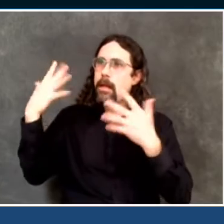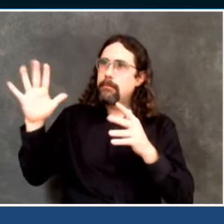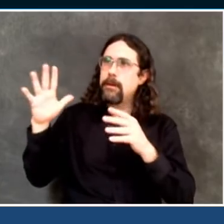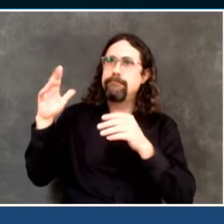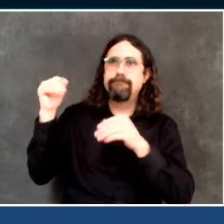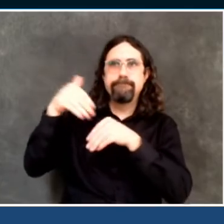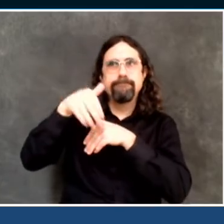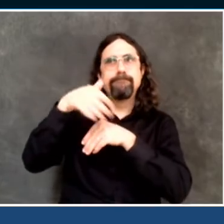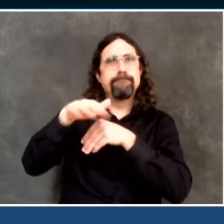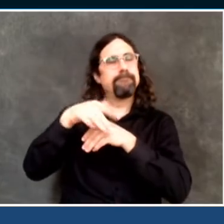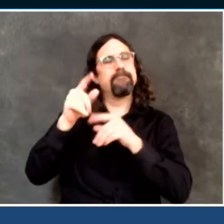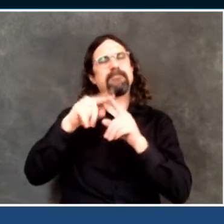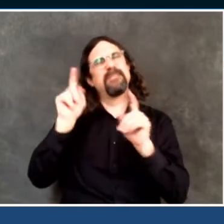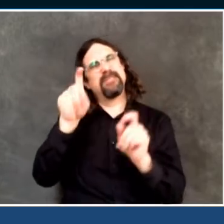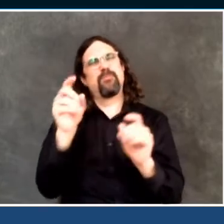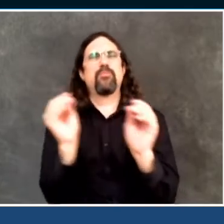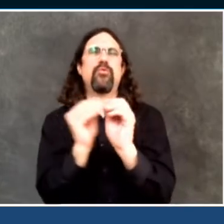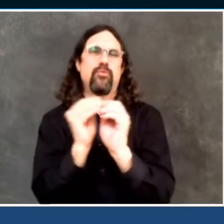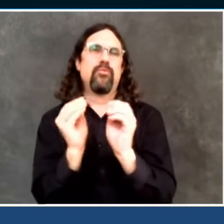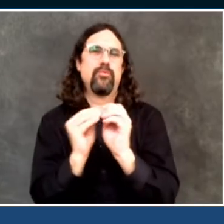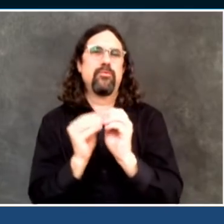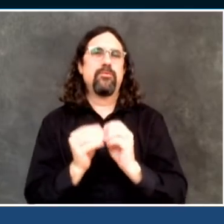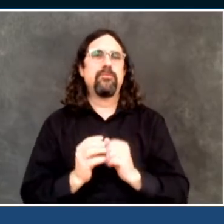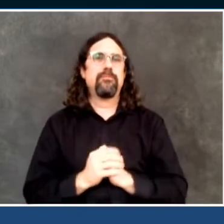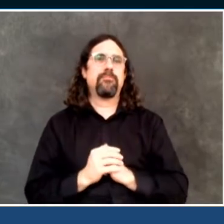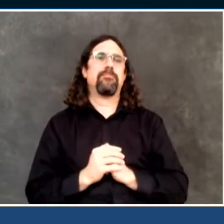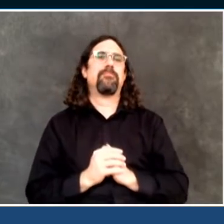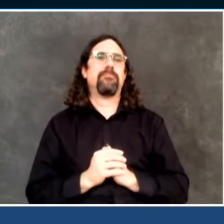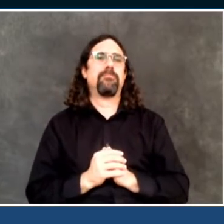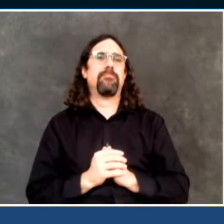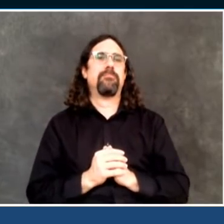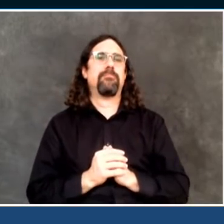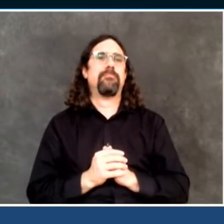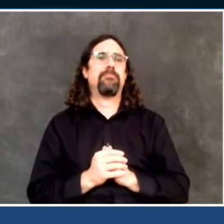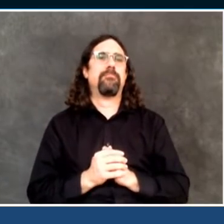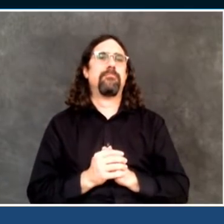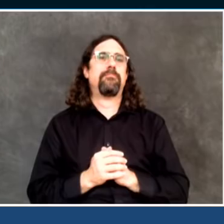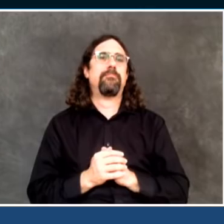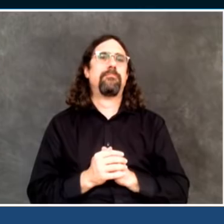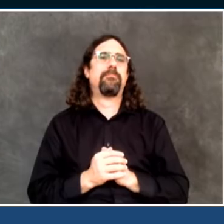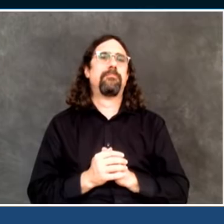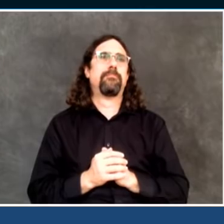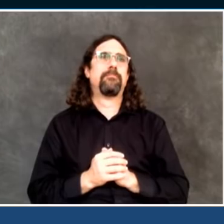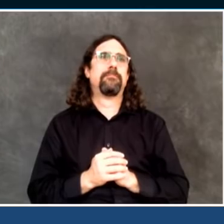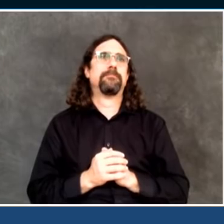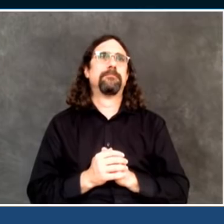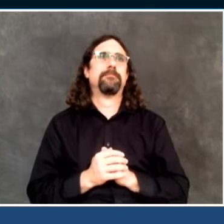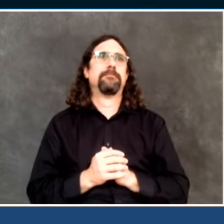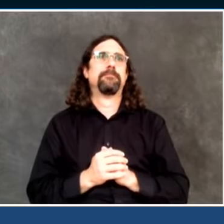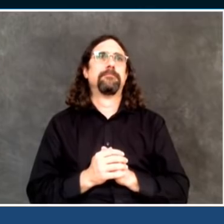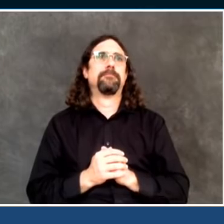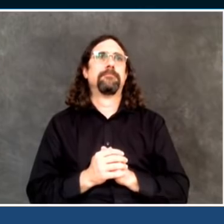Now, let me talk to you about building out even more healthcare capacity for people who need it.